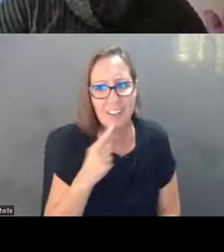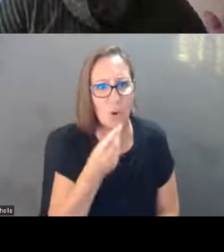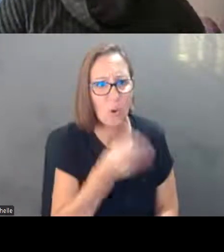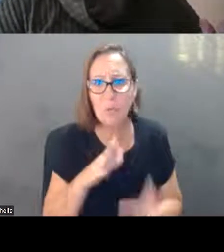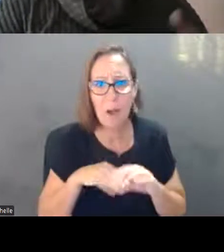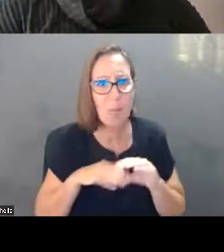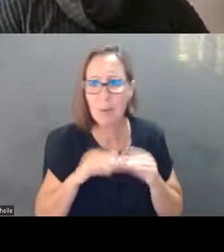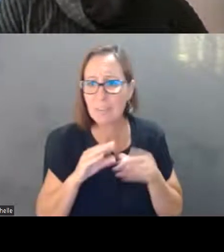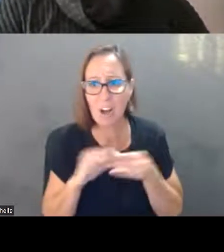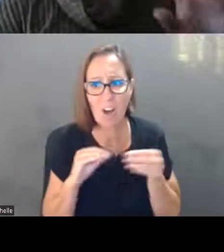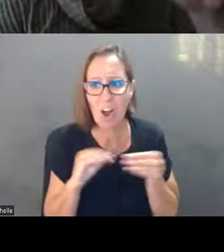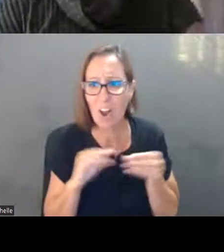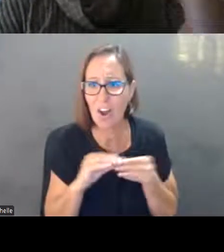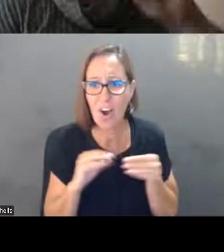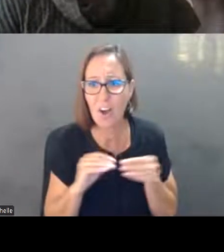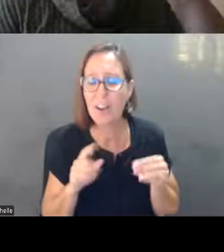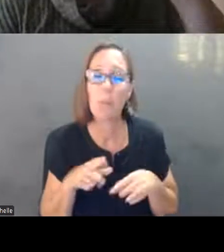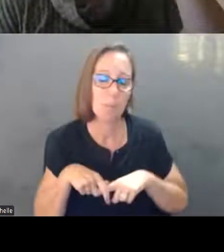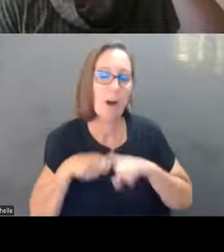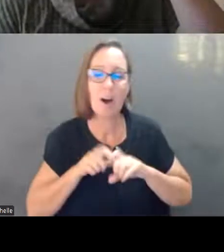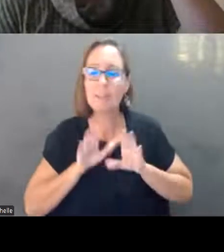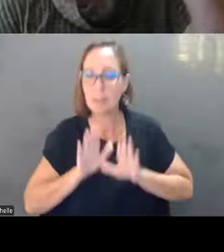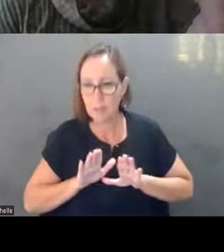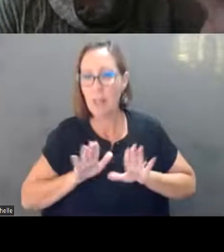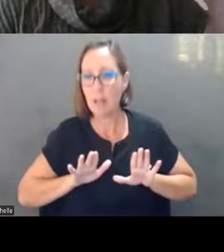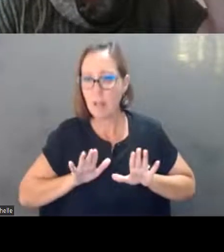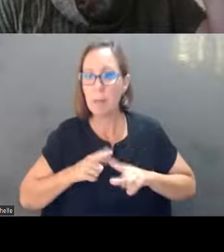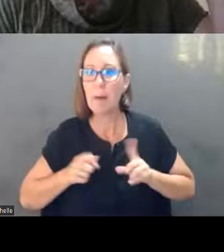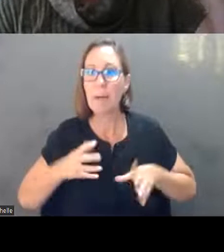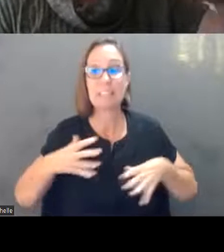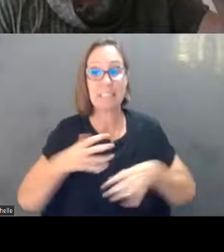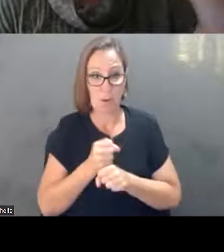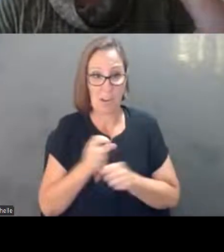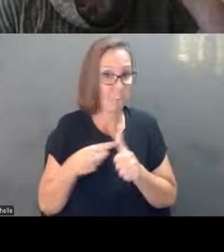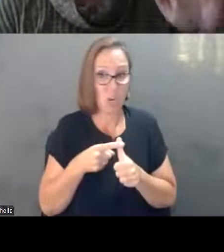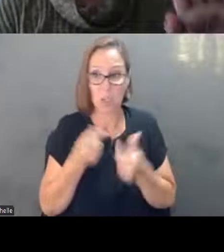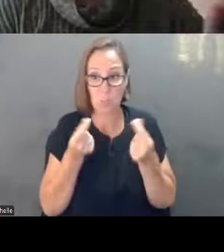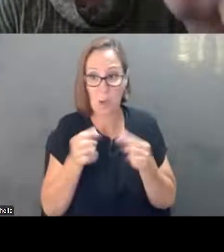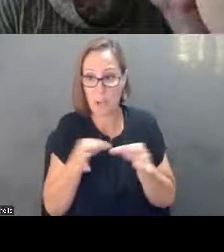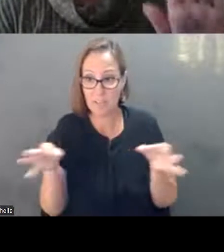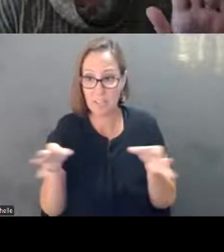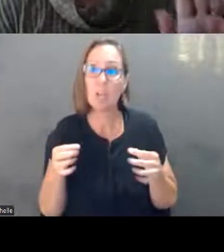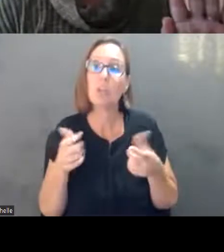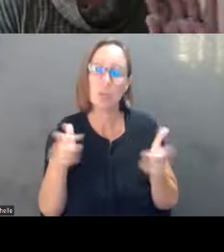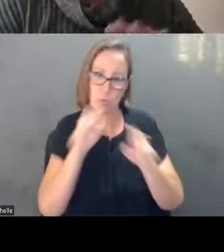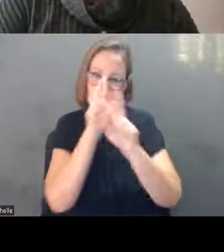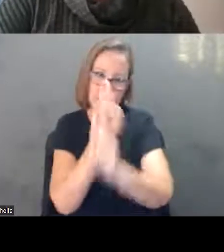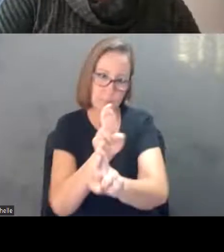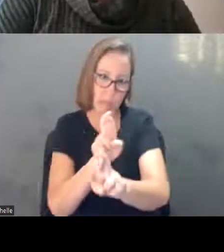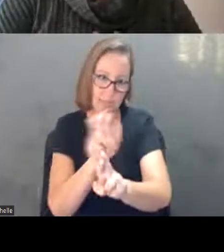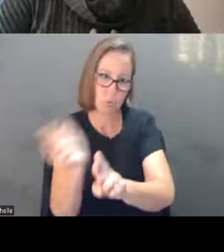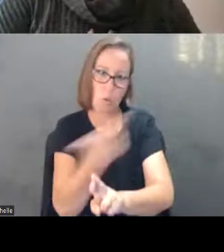but I'll pause there for a second, but just try to summarize by saying a huge amount of respect to all of the direct